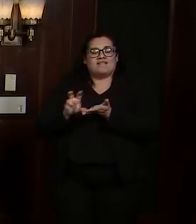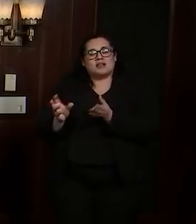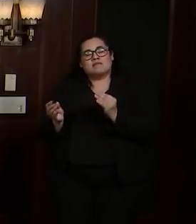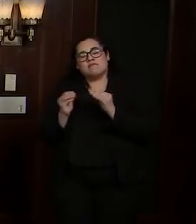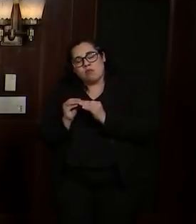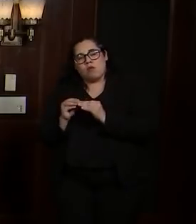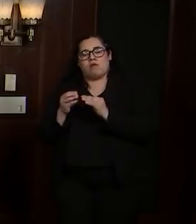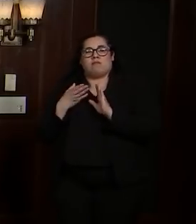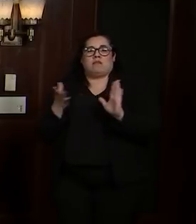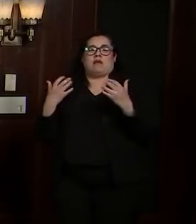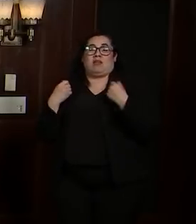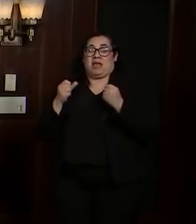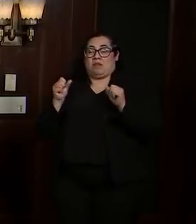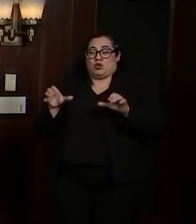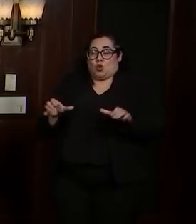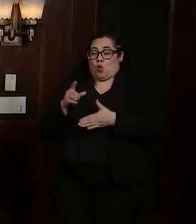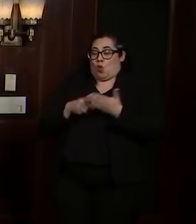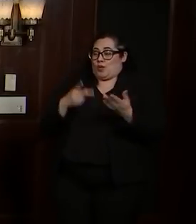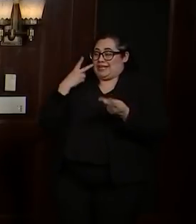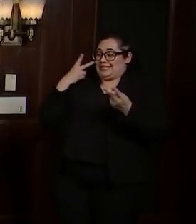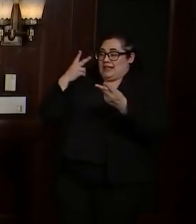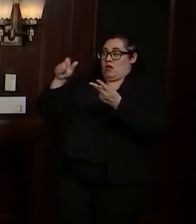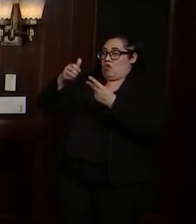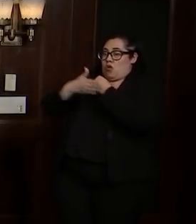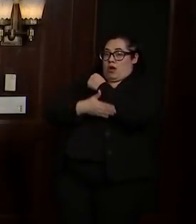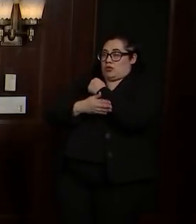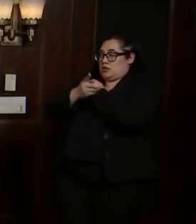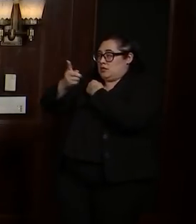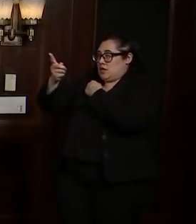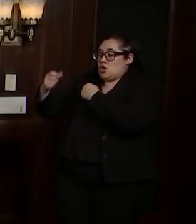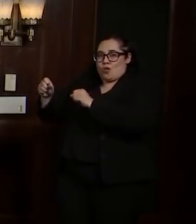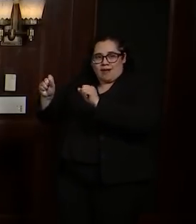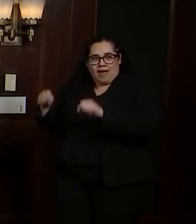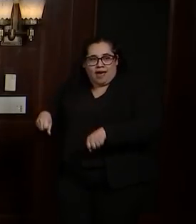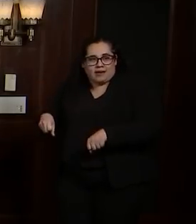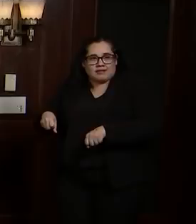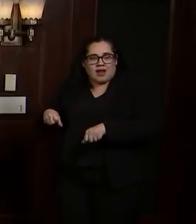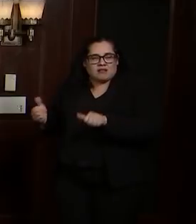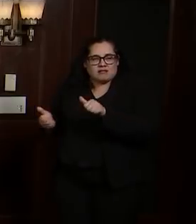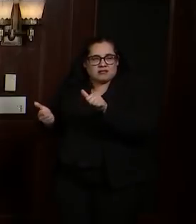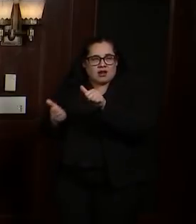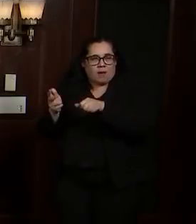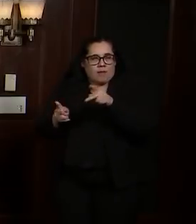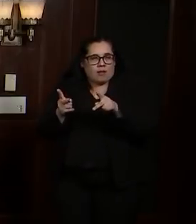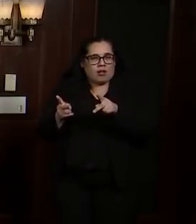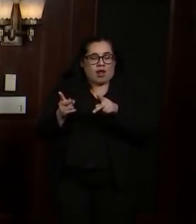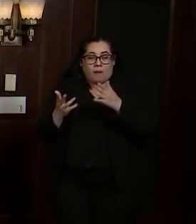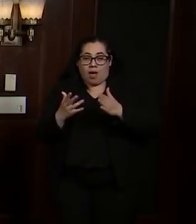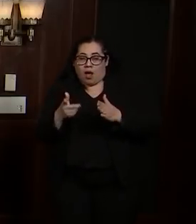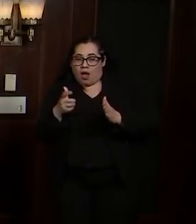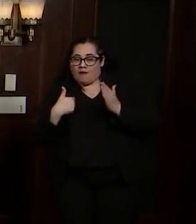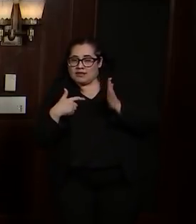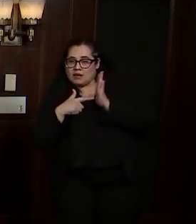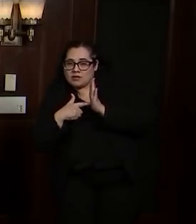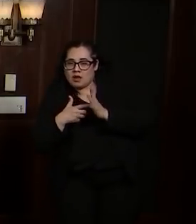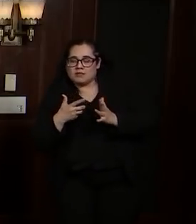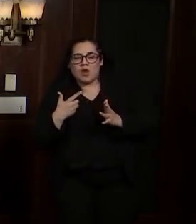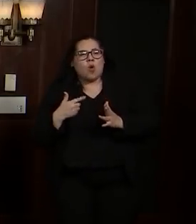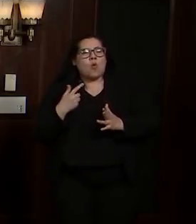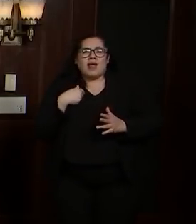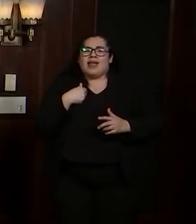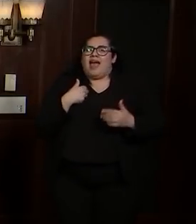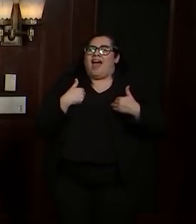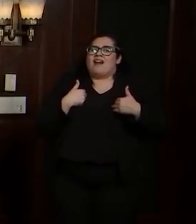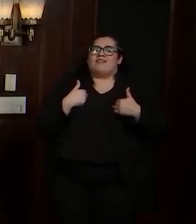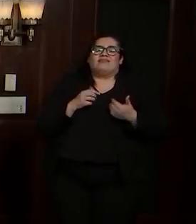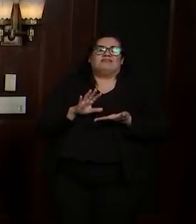in public health to be able to do things like we see in other countries where you can chase down folks who might be symptomatic. We just